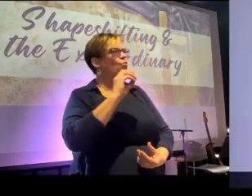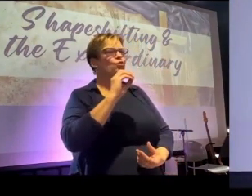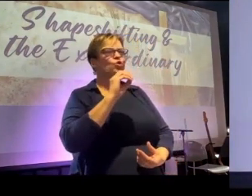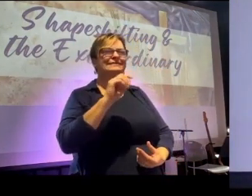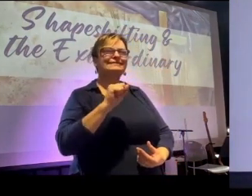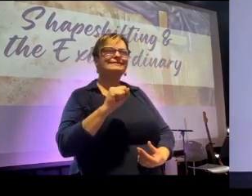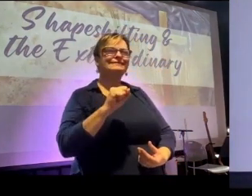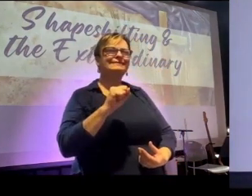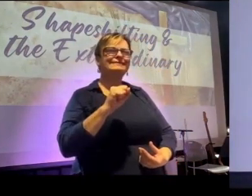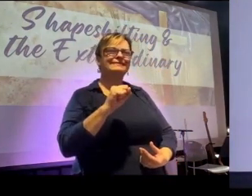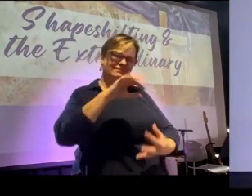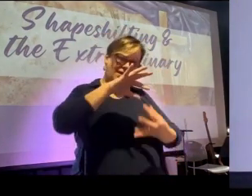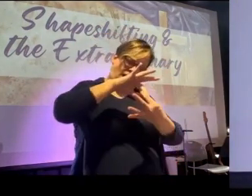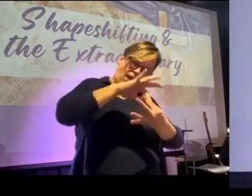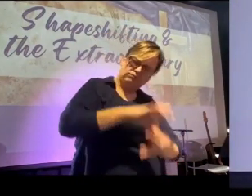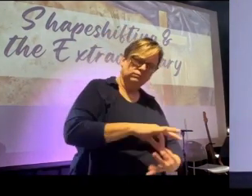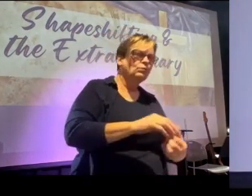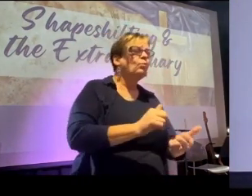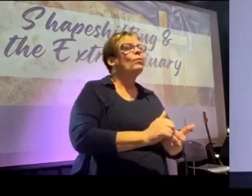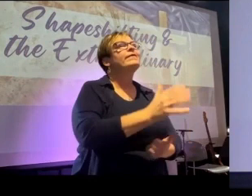into Mother Earth.